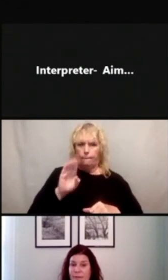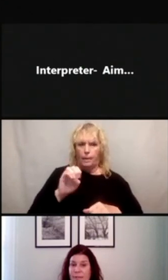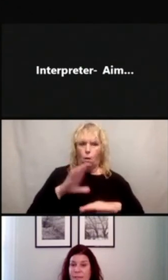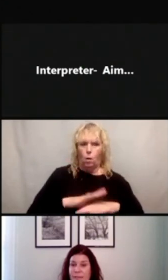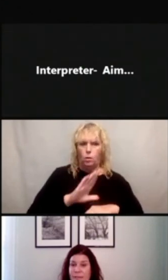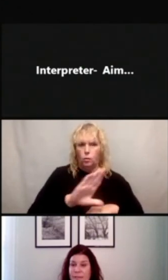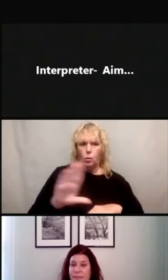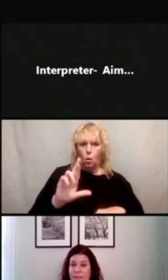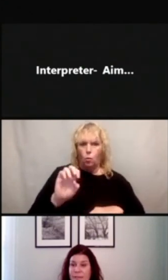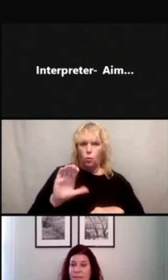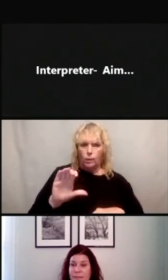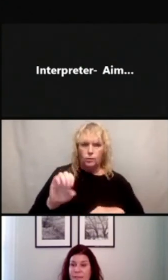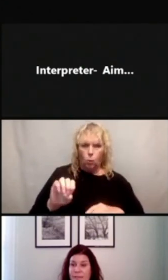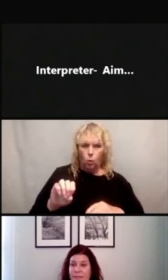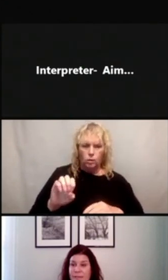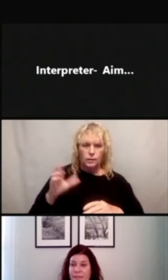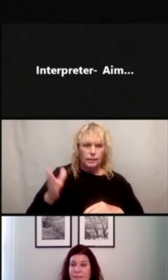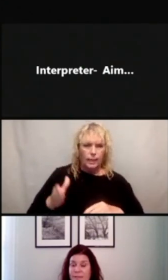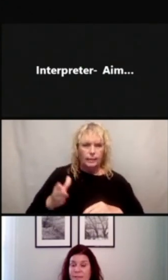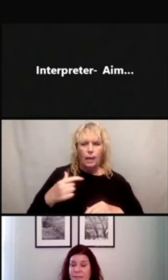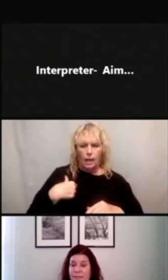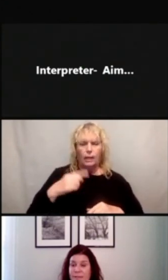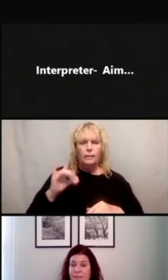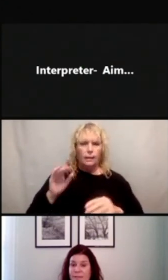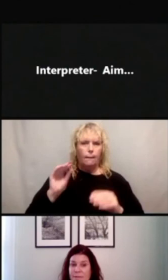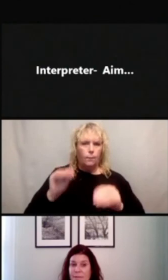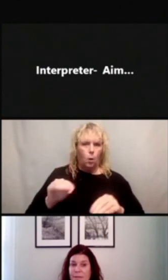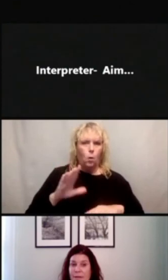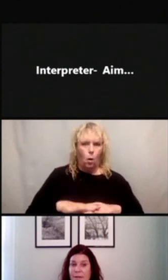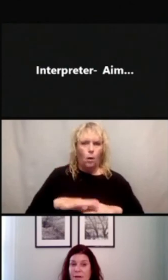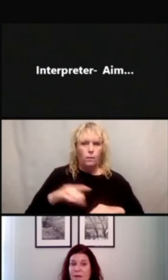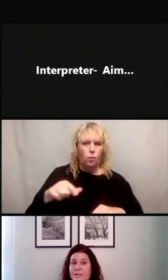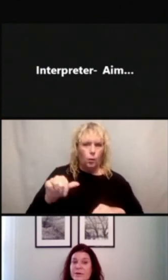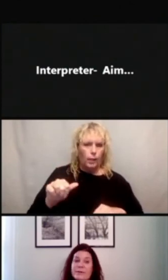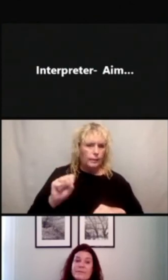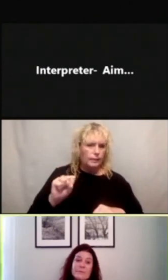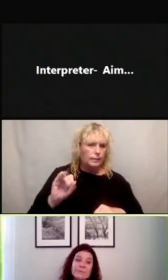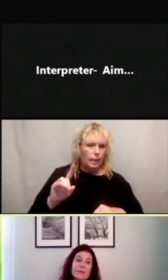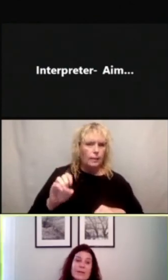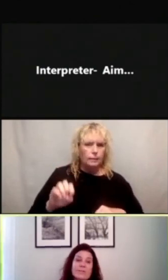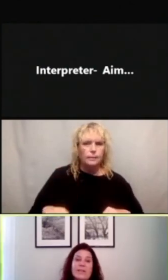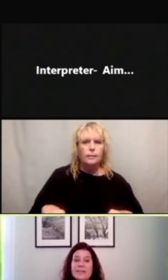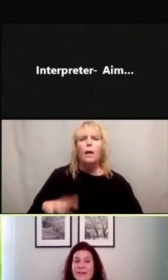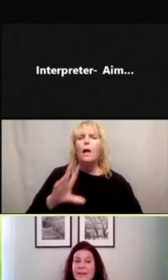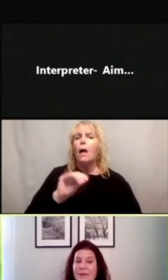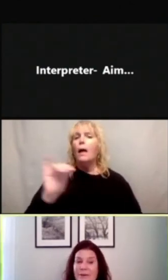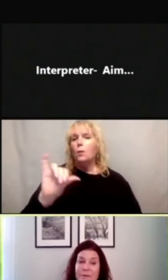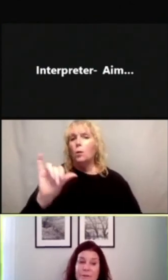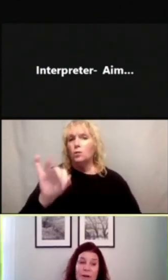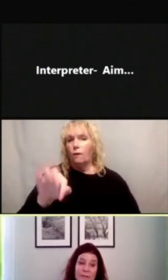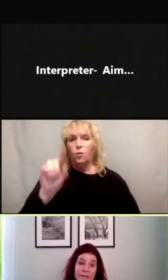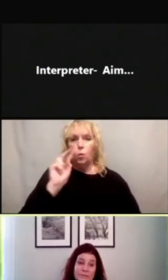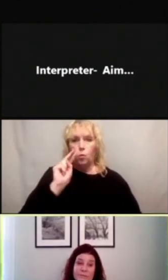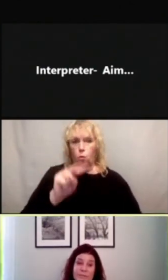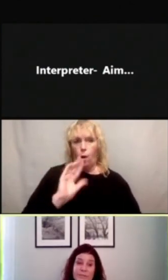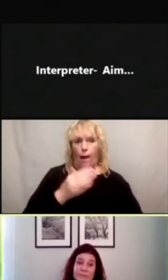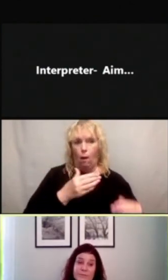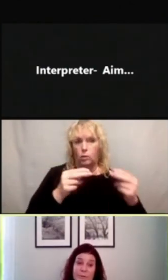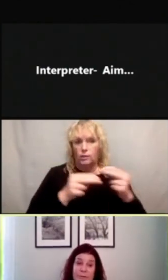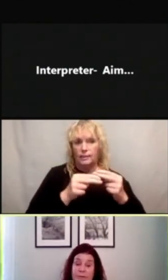And I put it in the question side too. So we're kind of working also, if you look at our slides right now, if you go